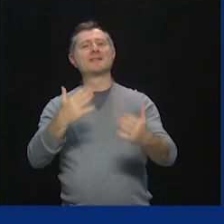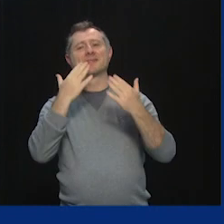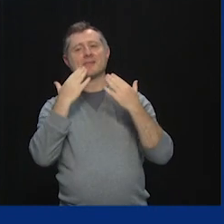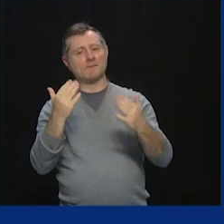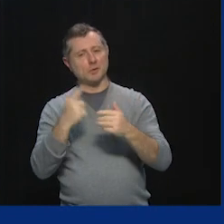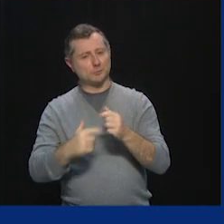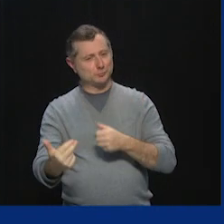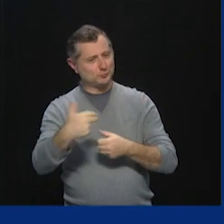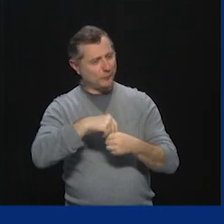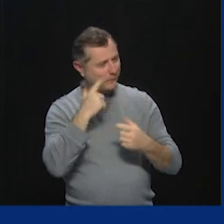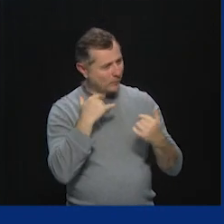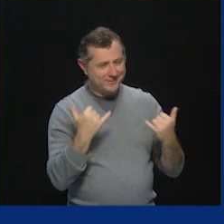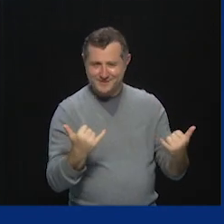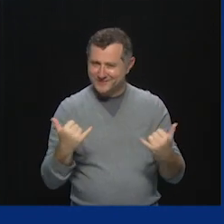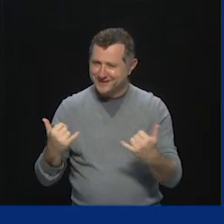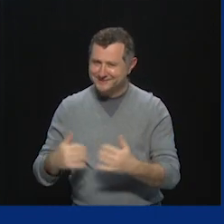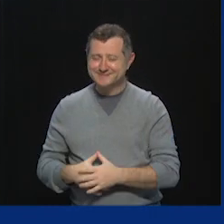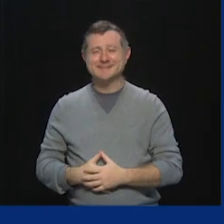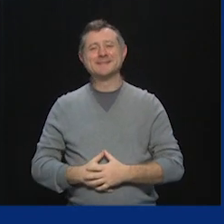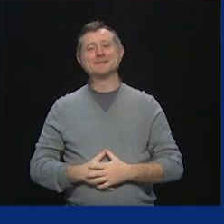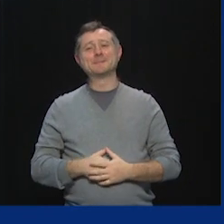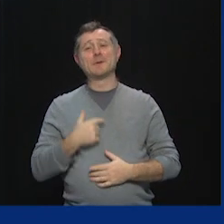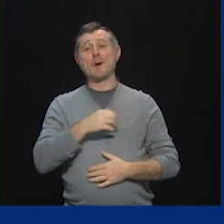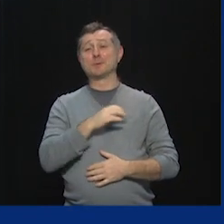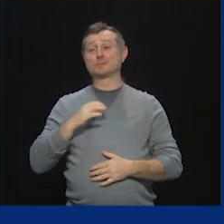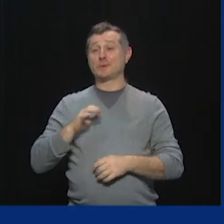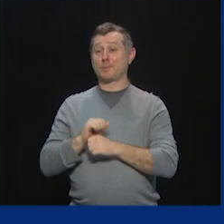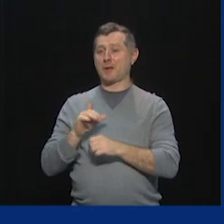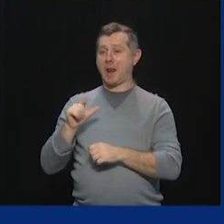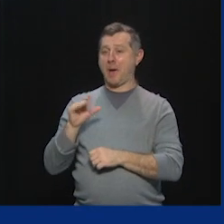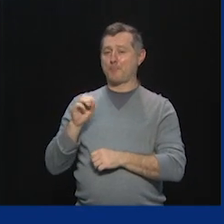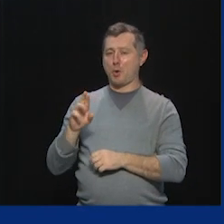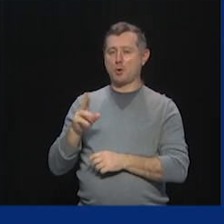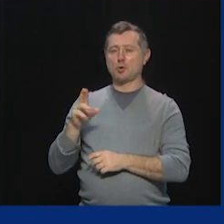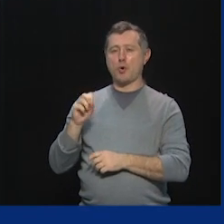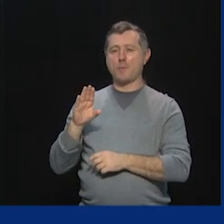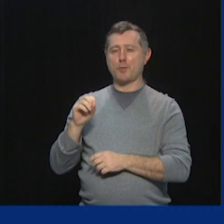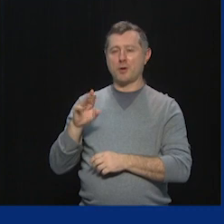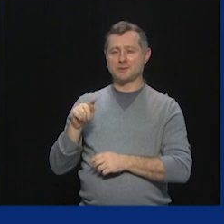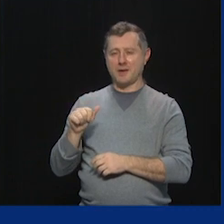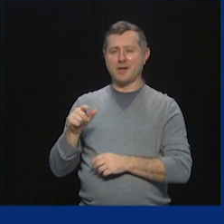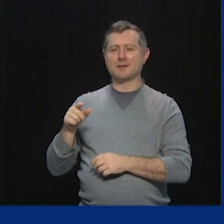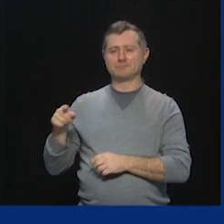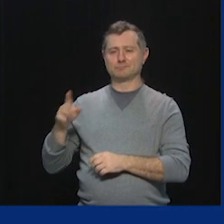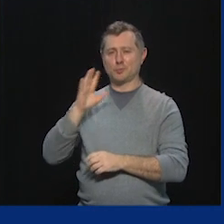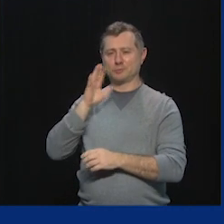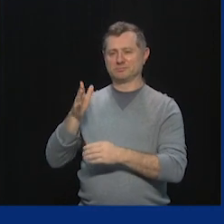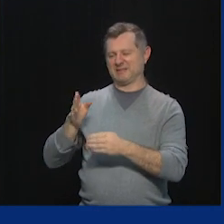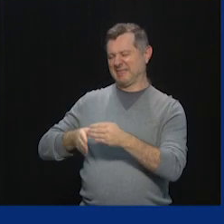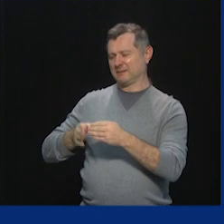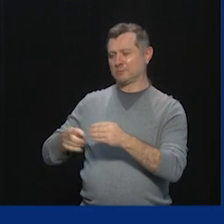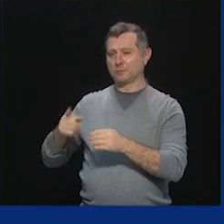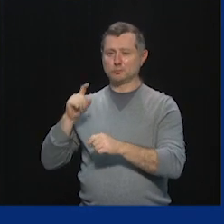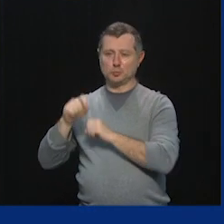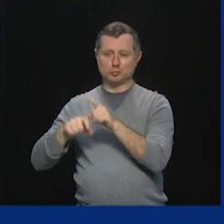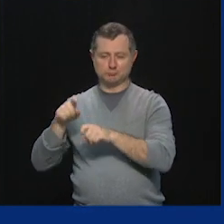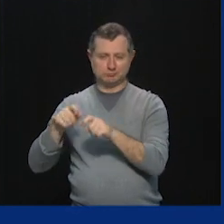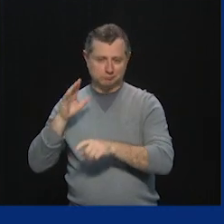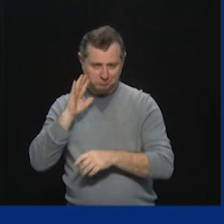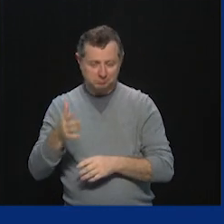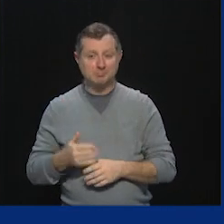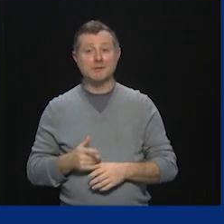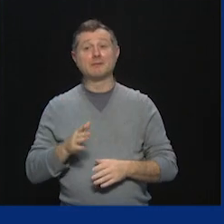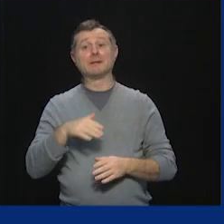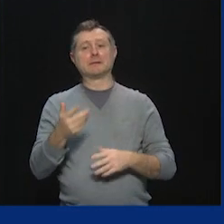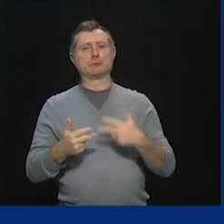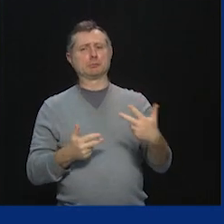our great Commissioner of Labor, Roberta Reardon, who you'll be hearing from at the end of the presentation. Also, three great individuals